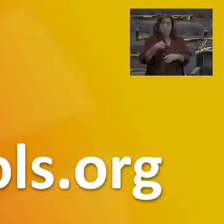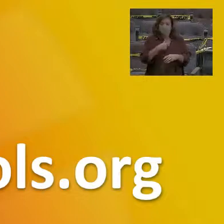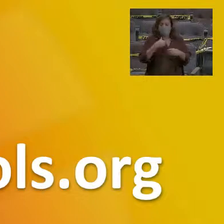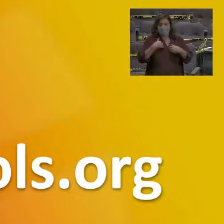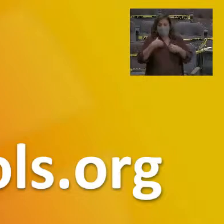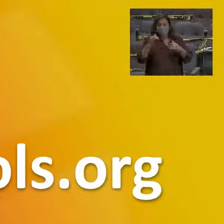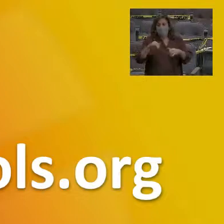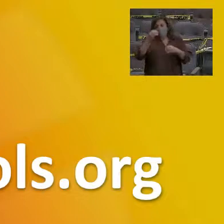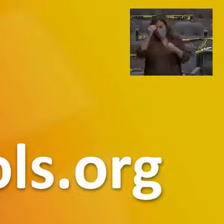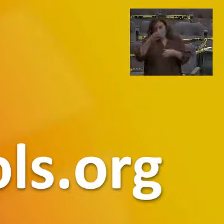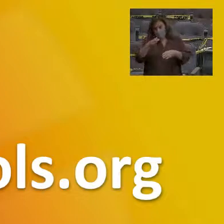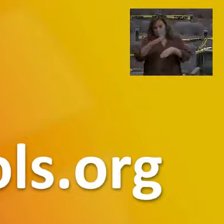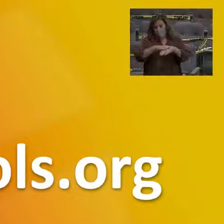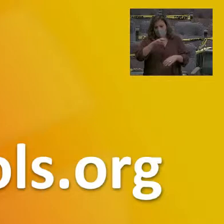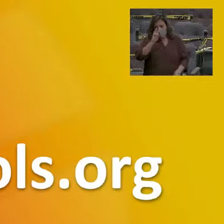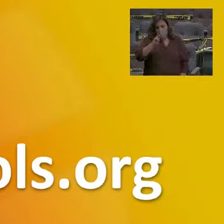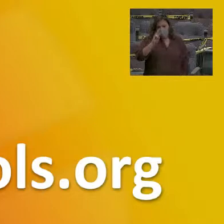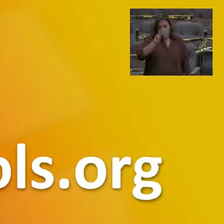website,